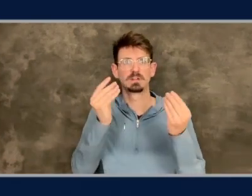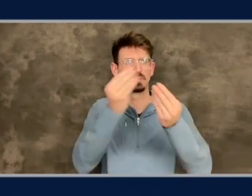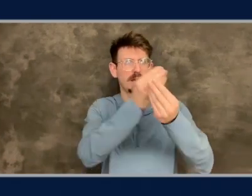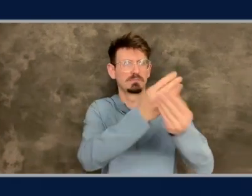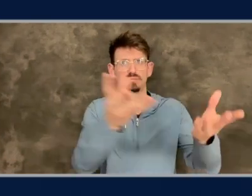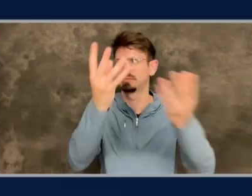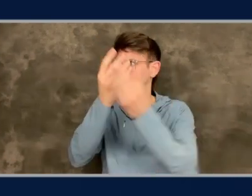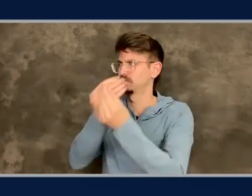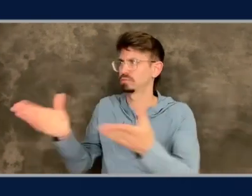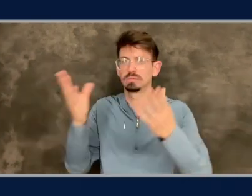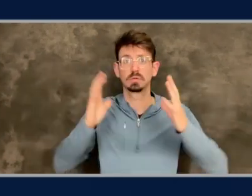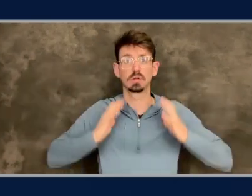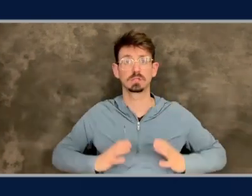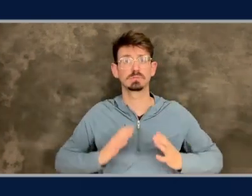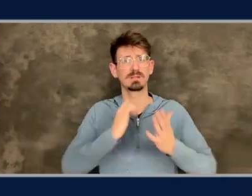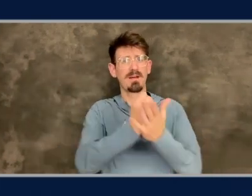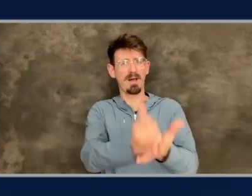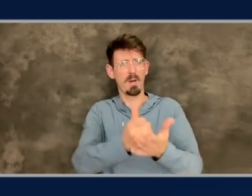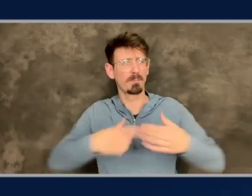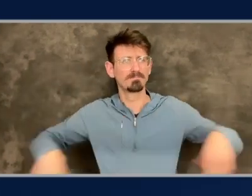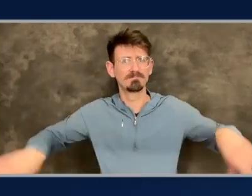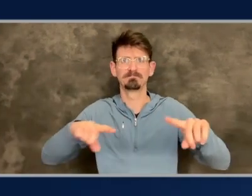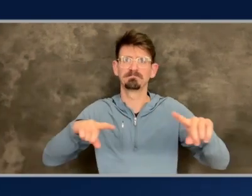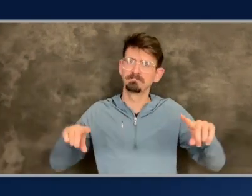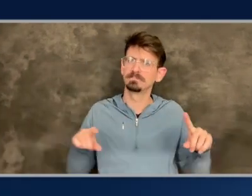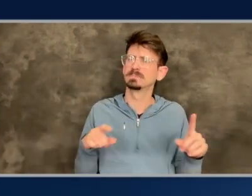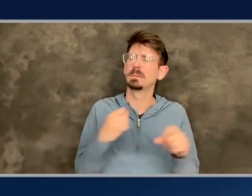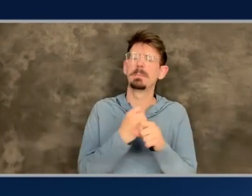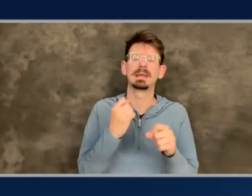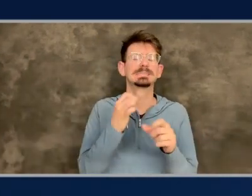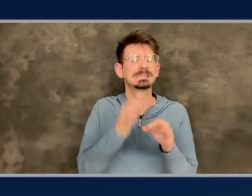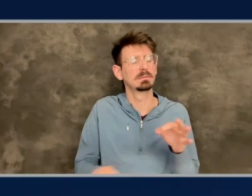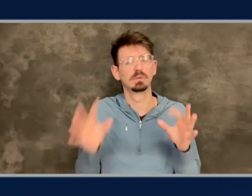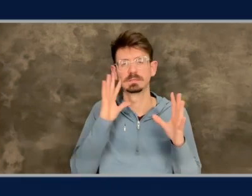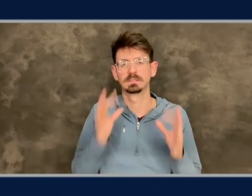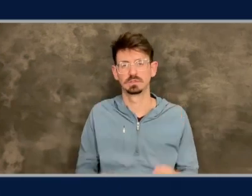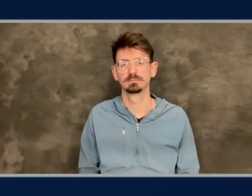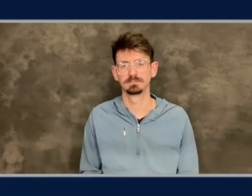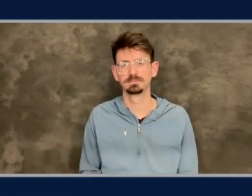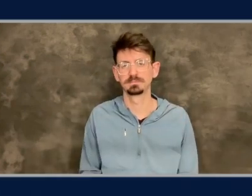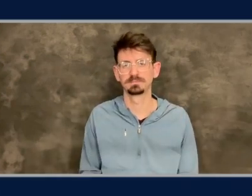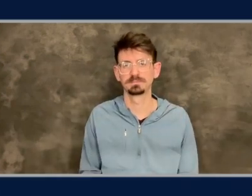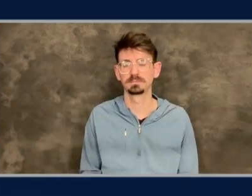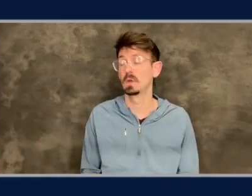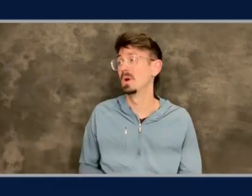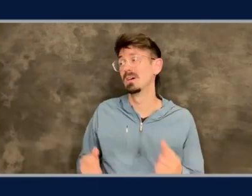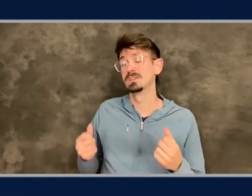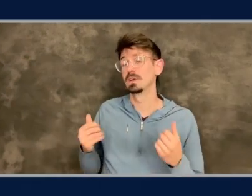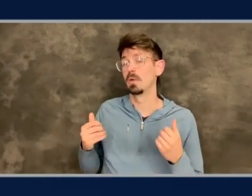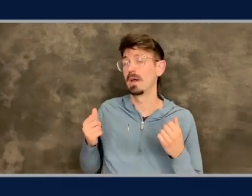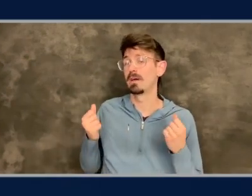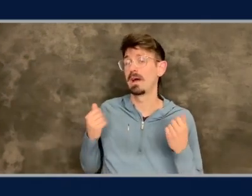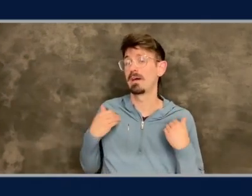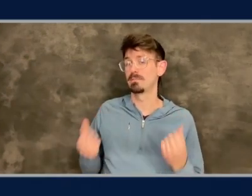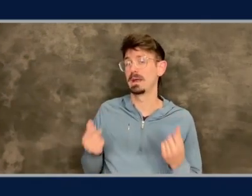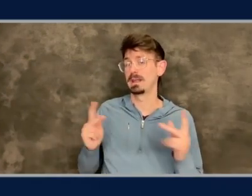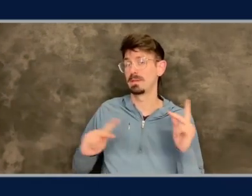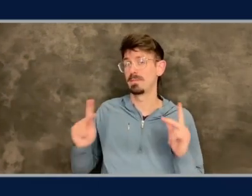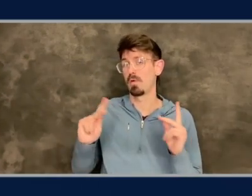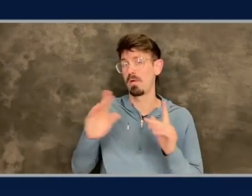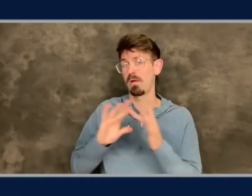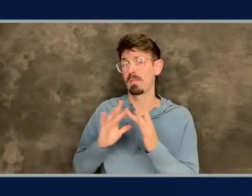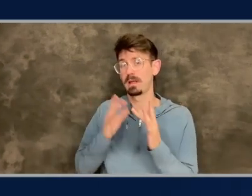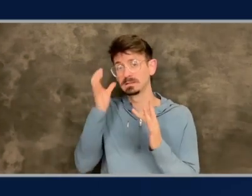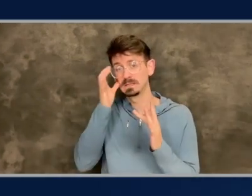help them and aid them in making a simple choice. So we've got a lot of people that are listening here in the audience. Have you ever thought about switching